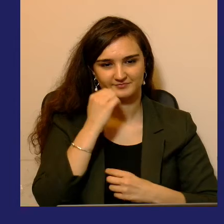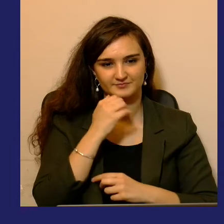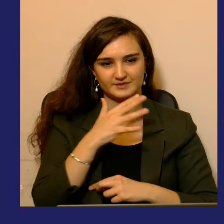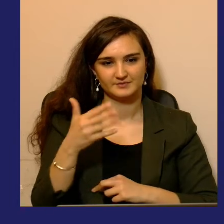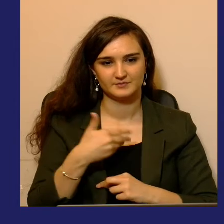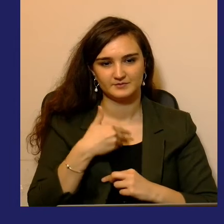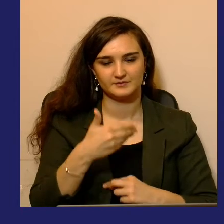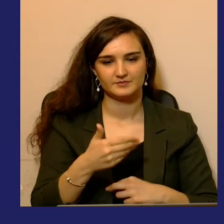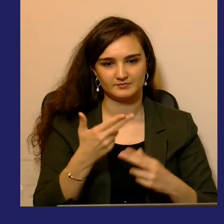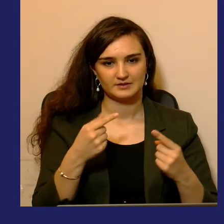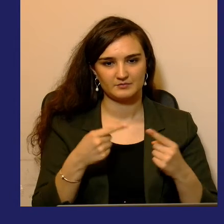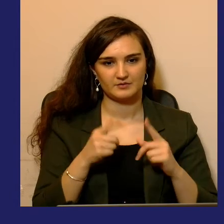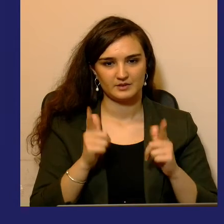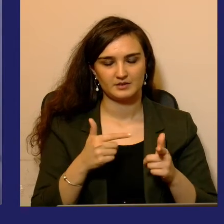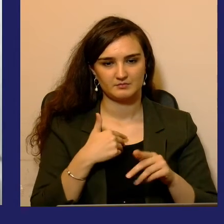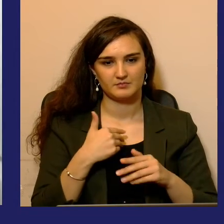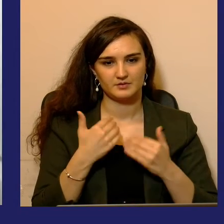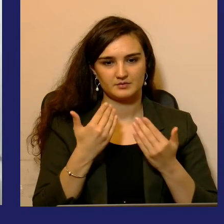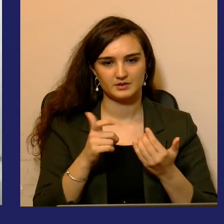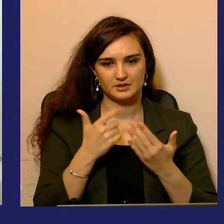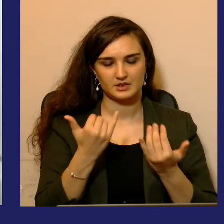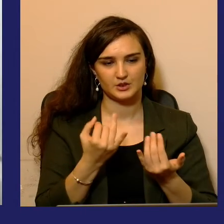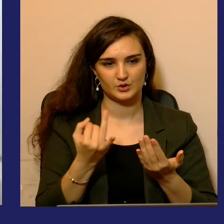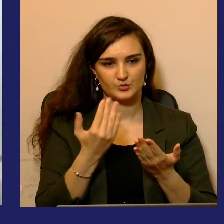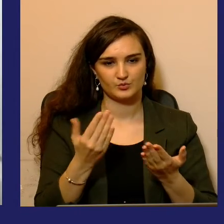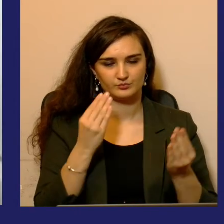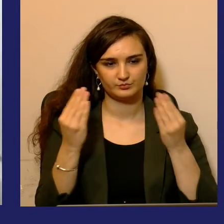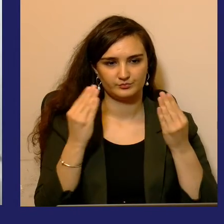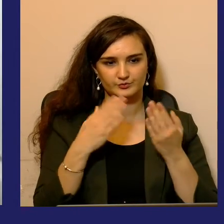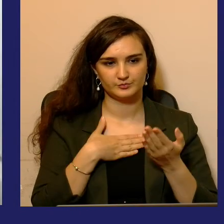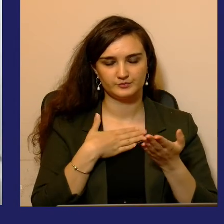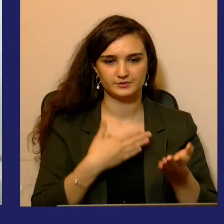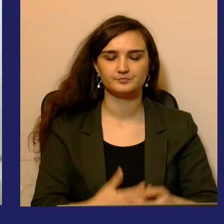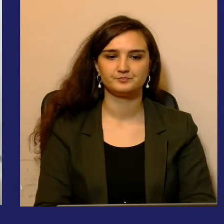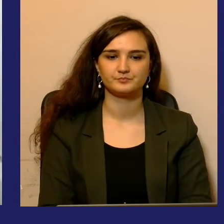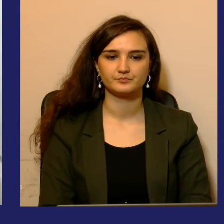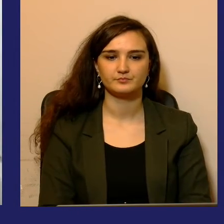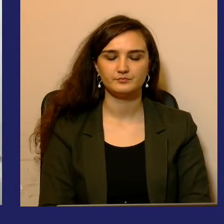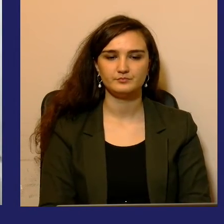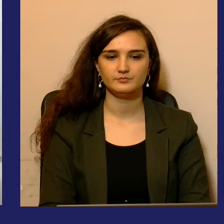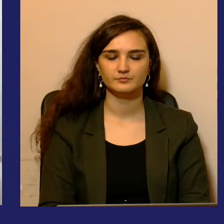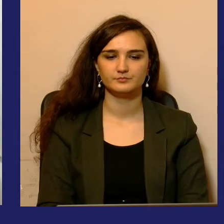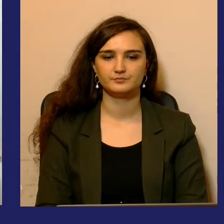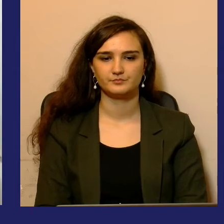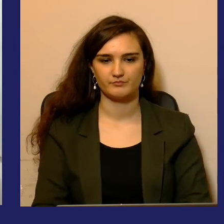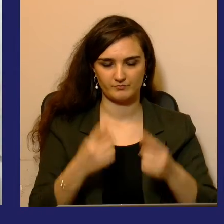it. This is a super interesting panel for me because I live in Mexico, I work in Mexico, and I study